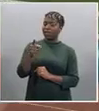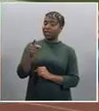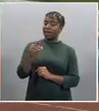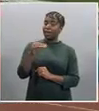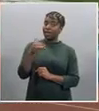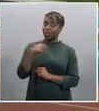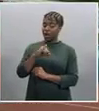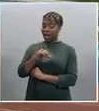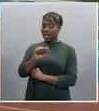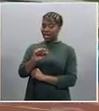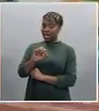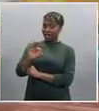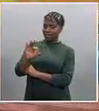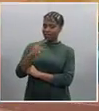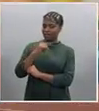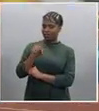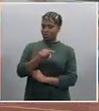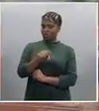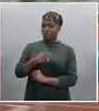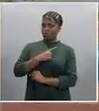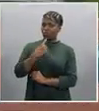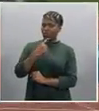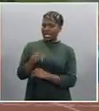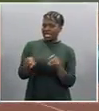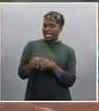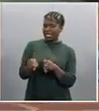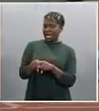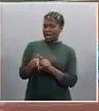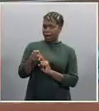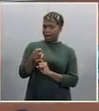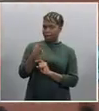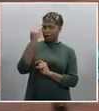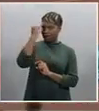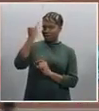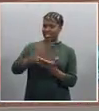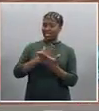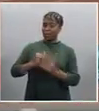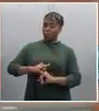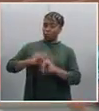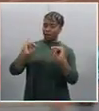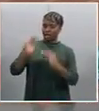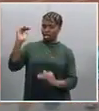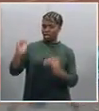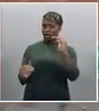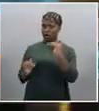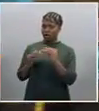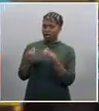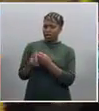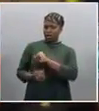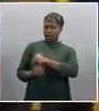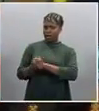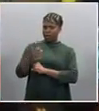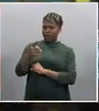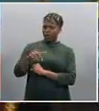judge the IAAF and that it's the same kind of ideology that's led to some of the worst injustices and atrocities in the history